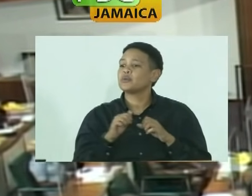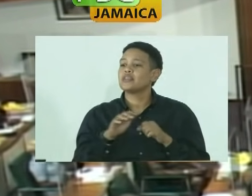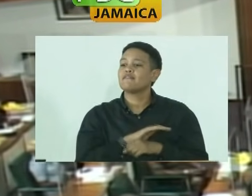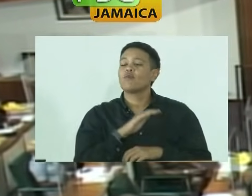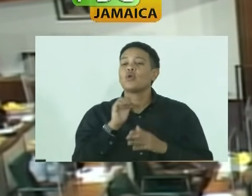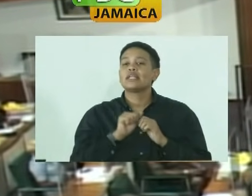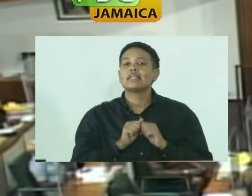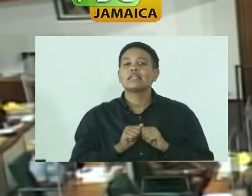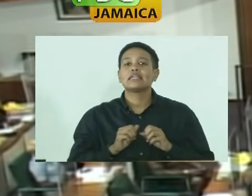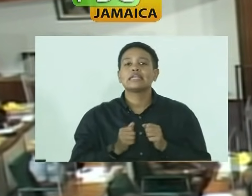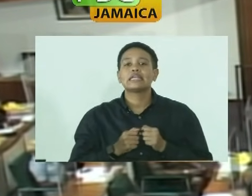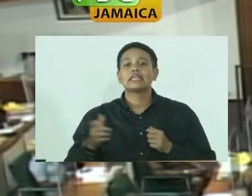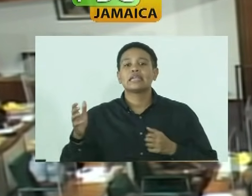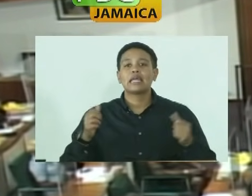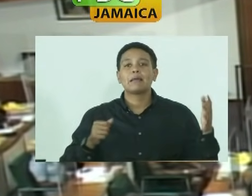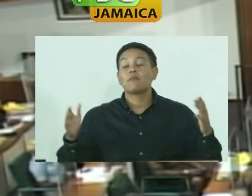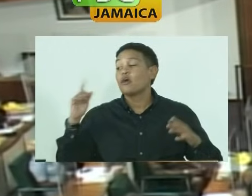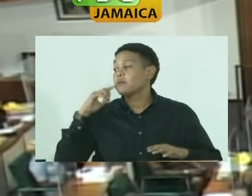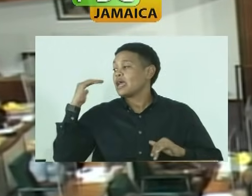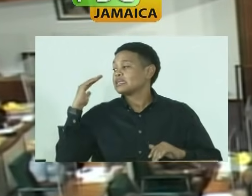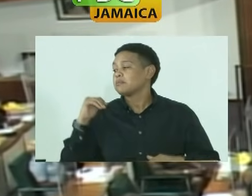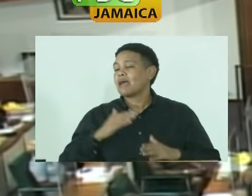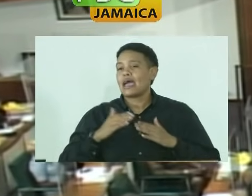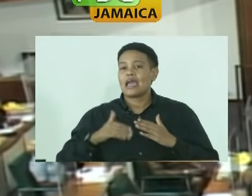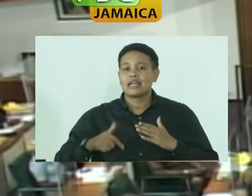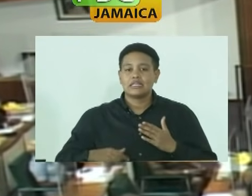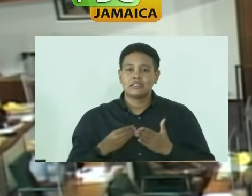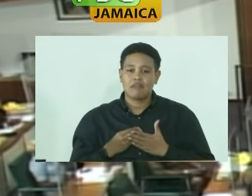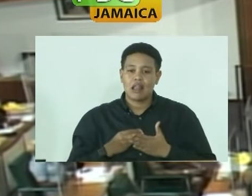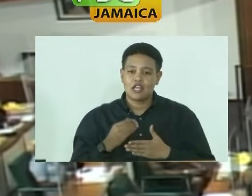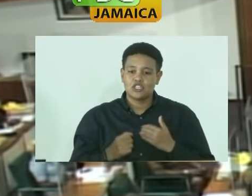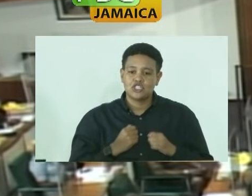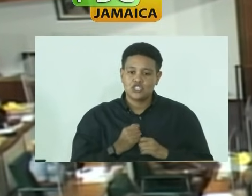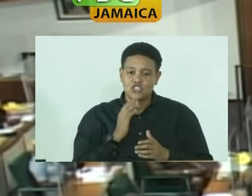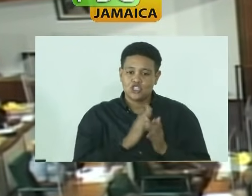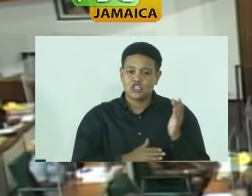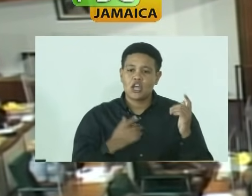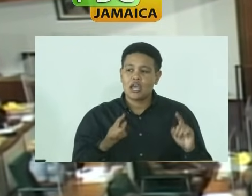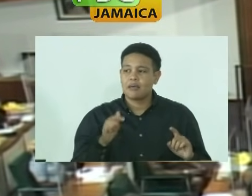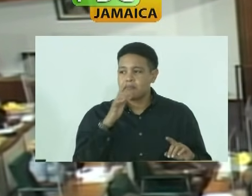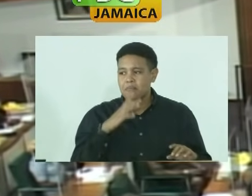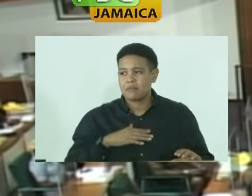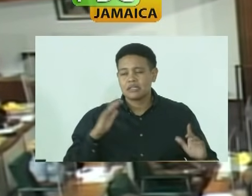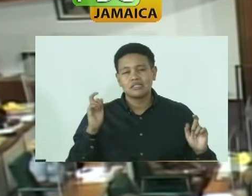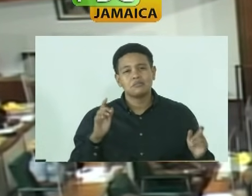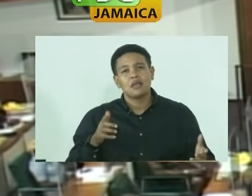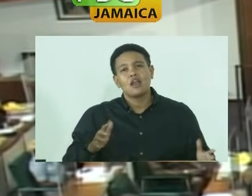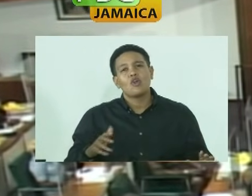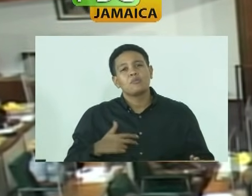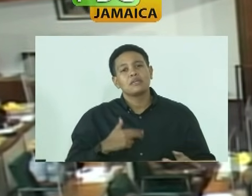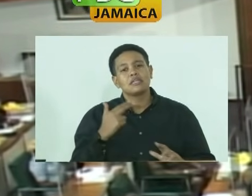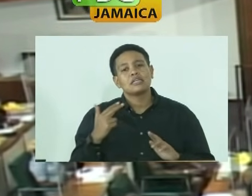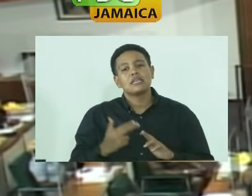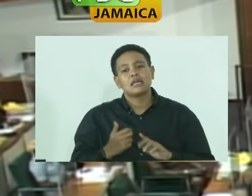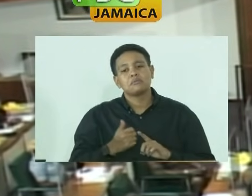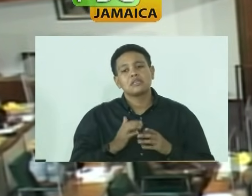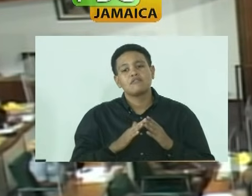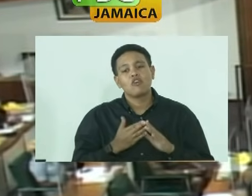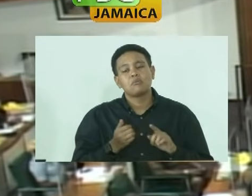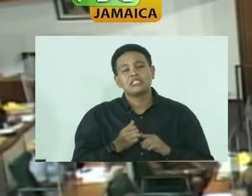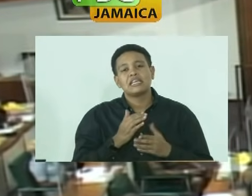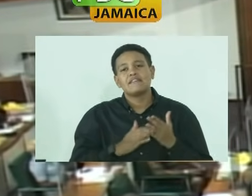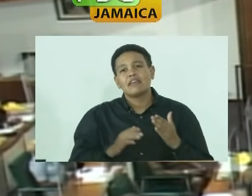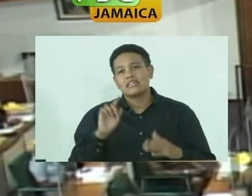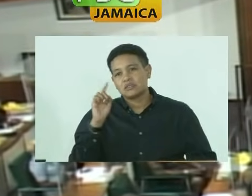expected by the end of this financial year. Madam Speaker, allow me to name the communities in phase 1.